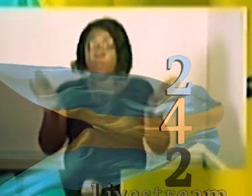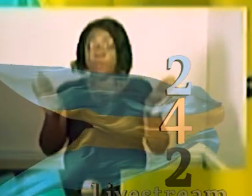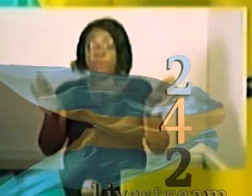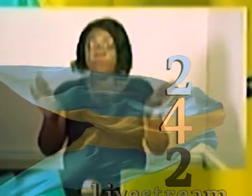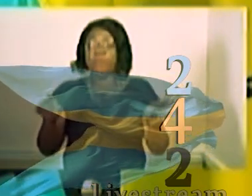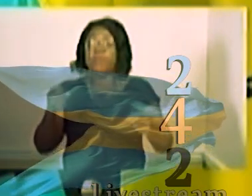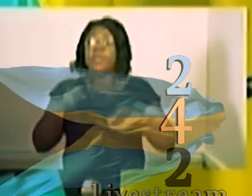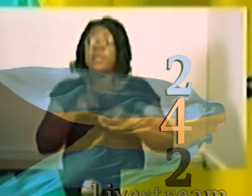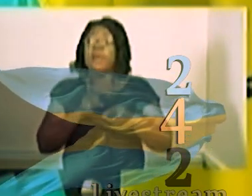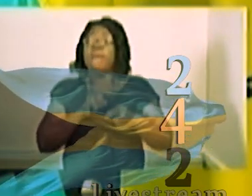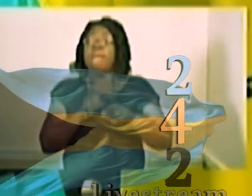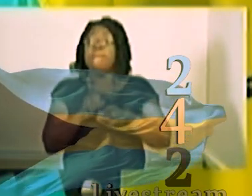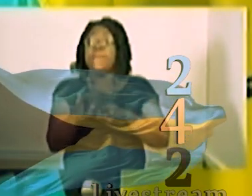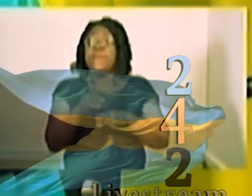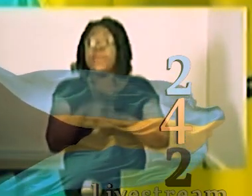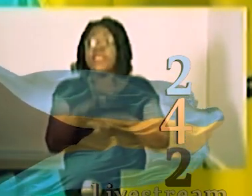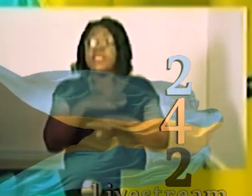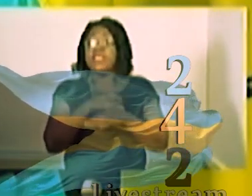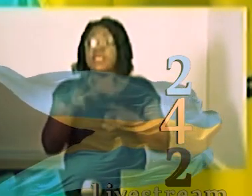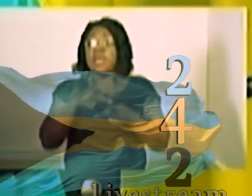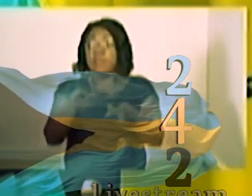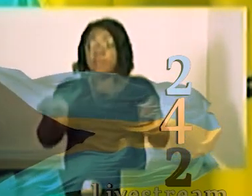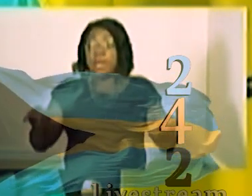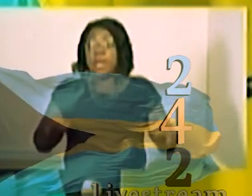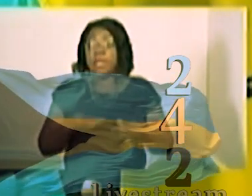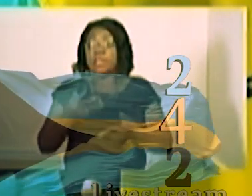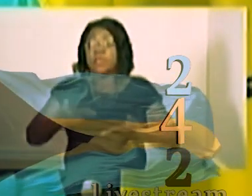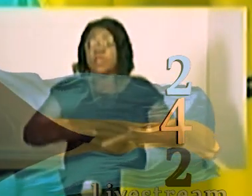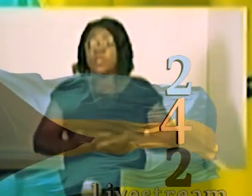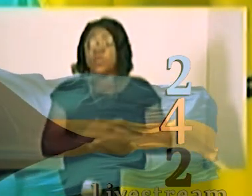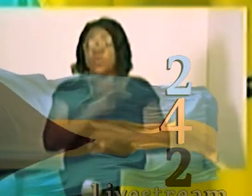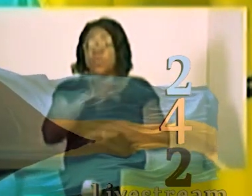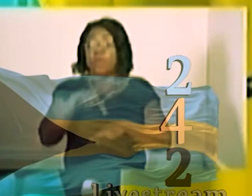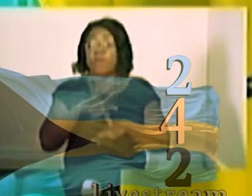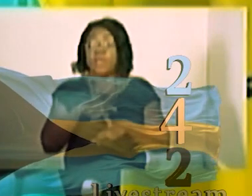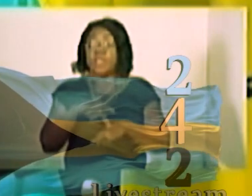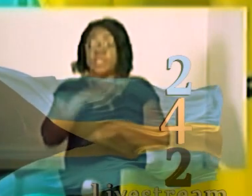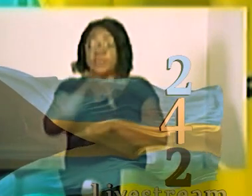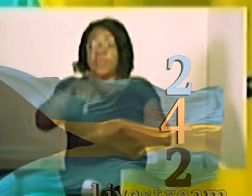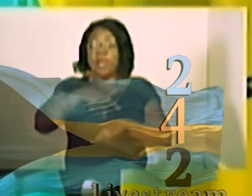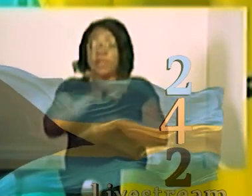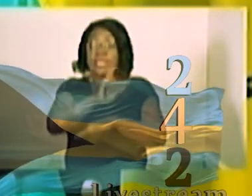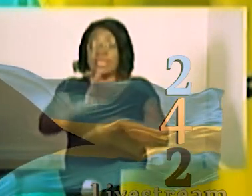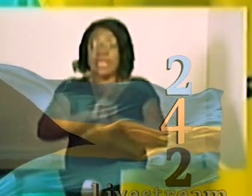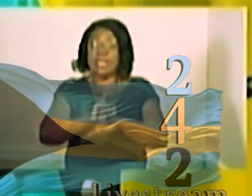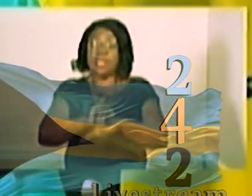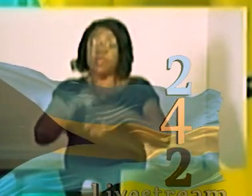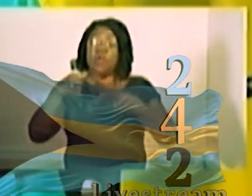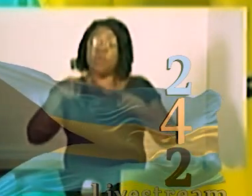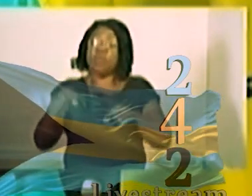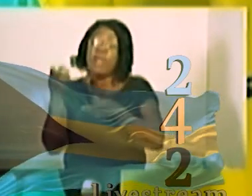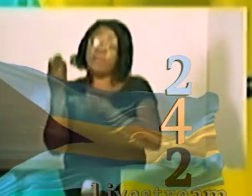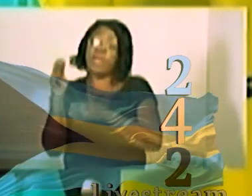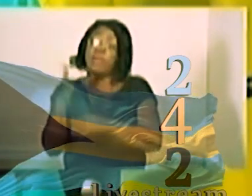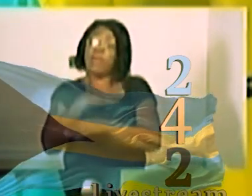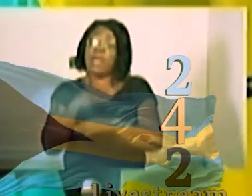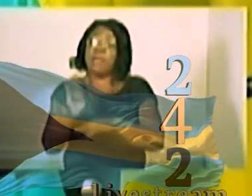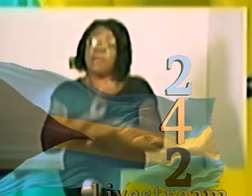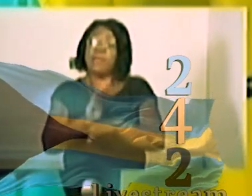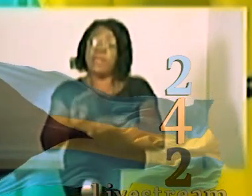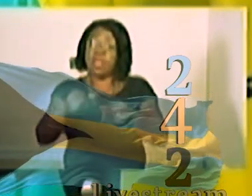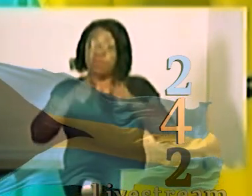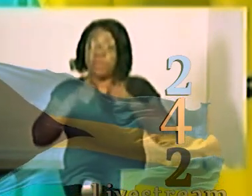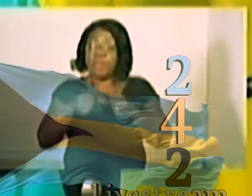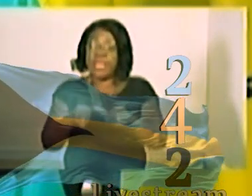Beaches and parks on New Providence, Paradise Island, Grand Bahama, and Bimini remains